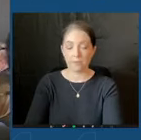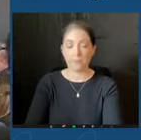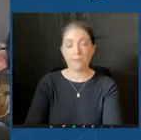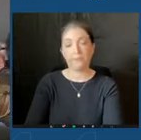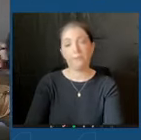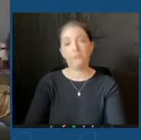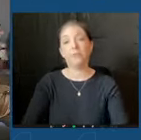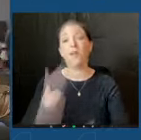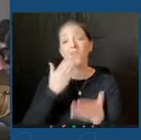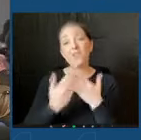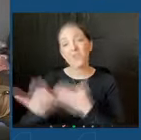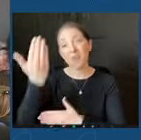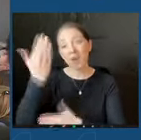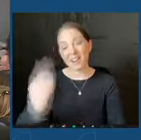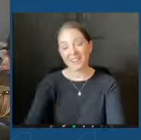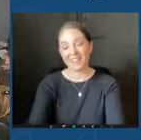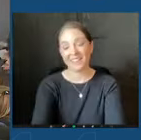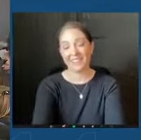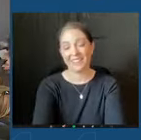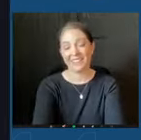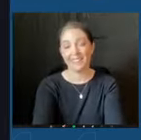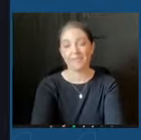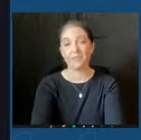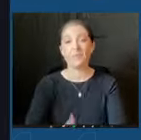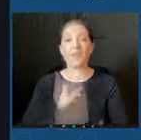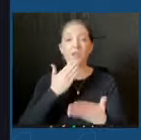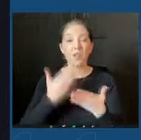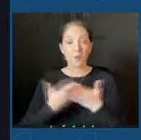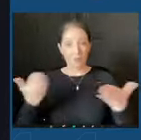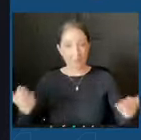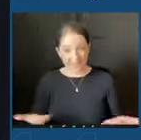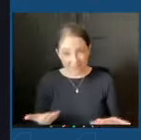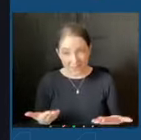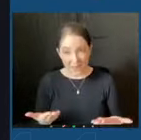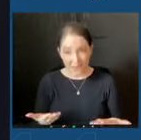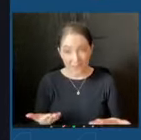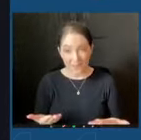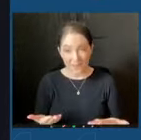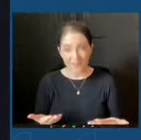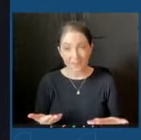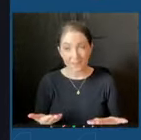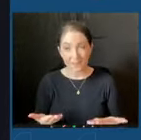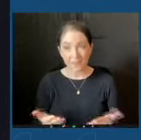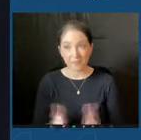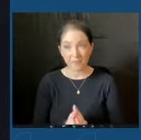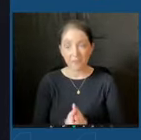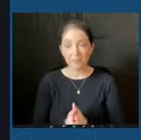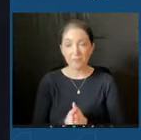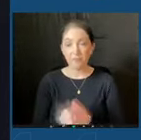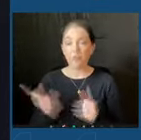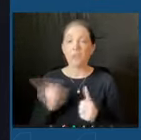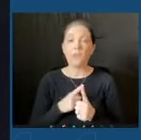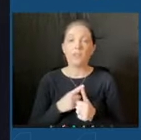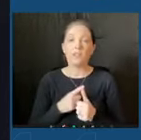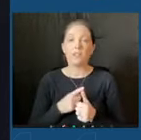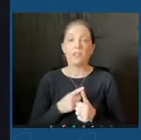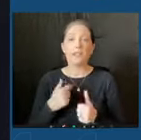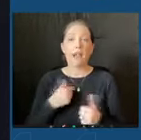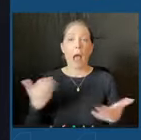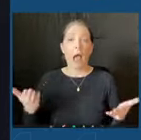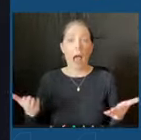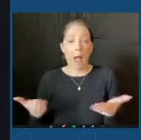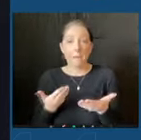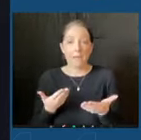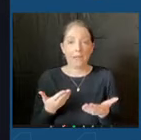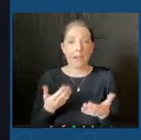Good morning. It's good to be here. I want to first just, I'm here to bring us home, if you don't know.